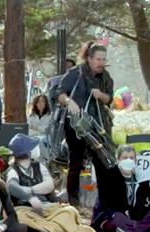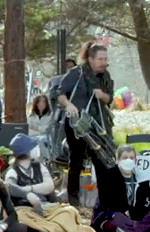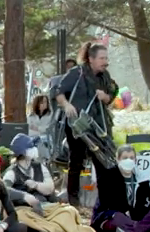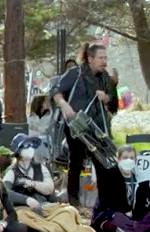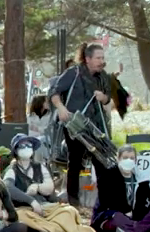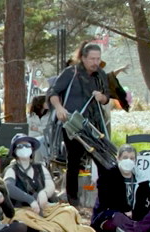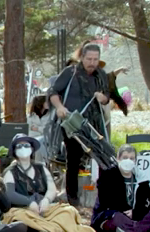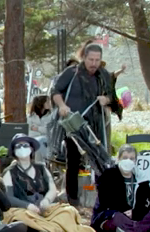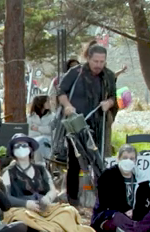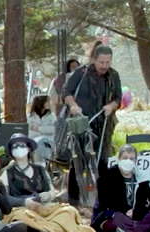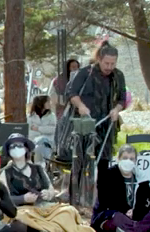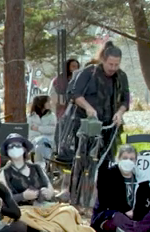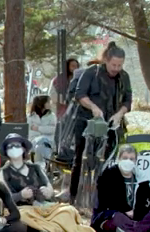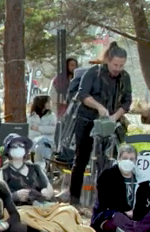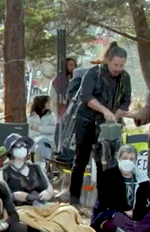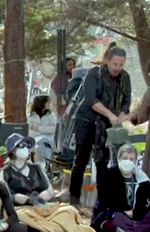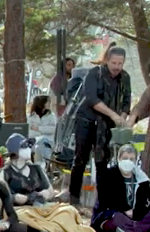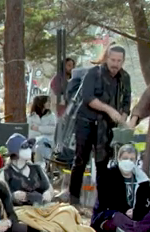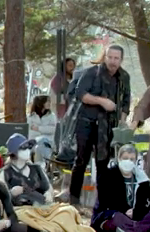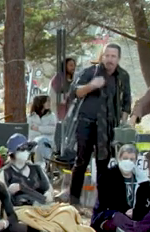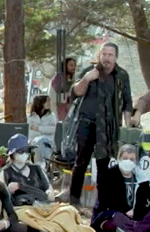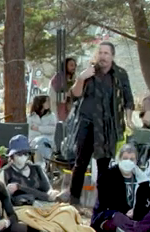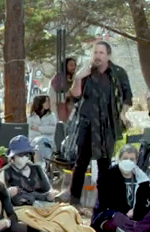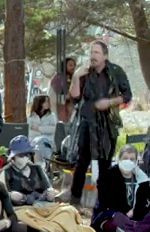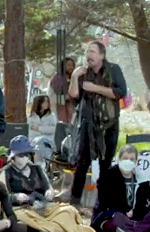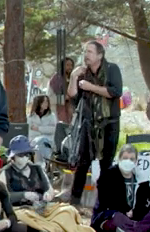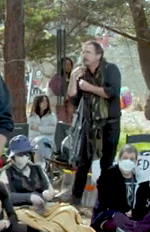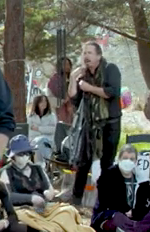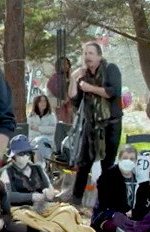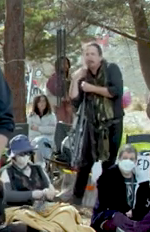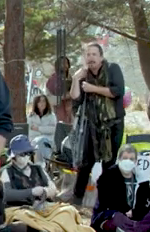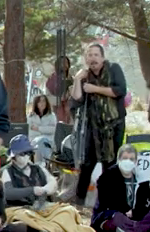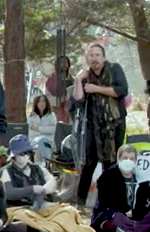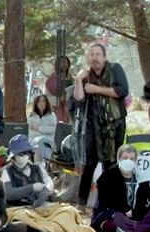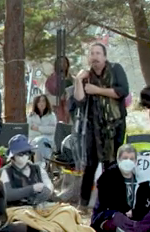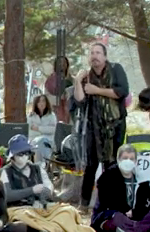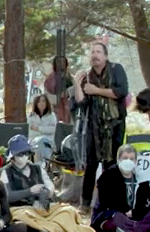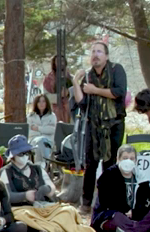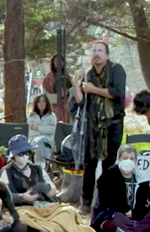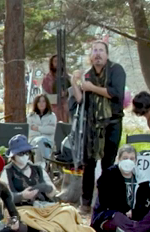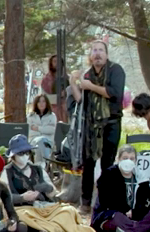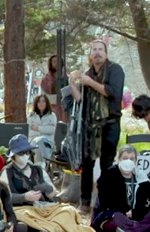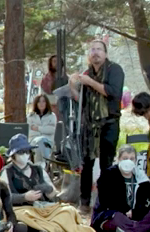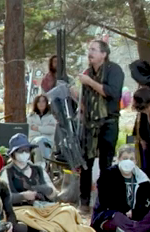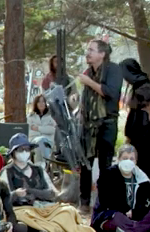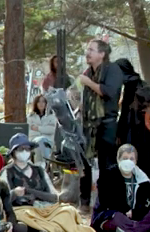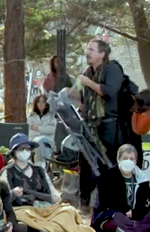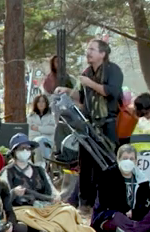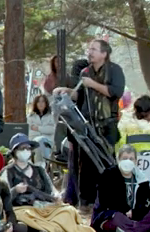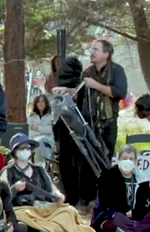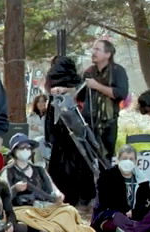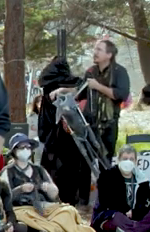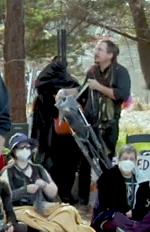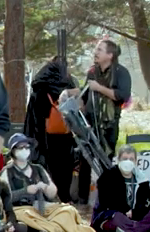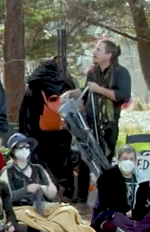Stephen Edward Mooney Jr. Steve Nadell. Steve